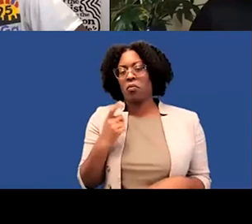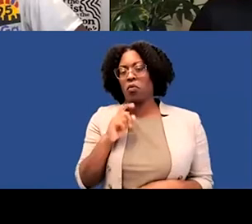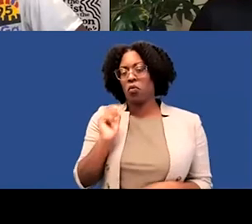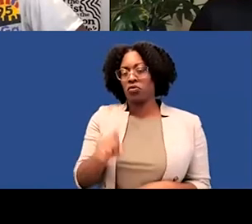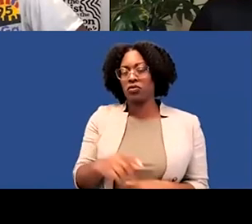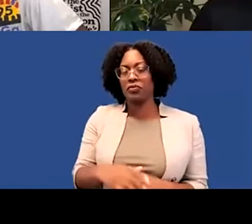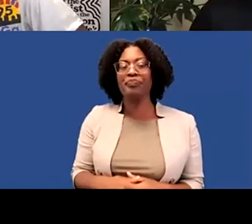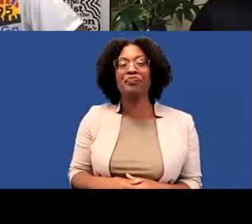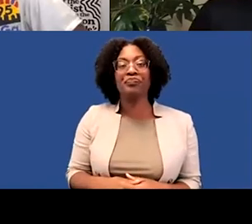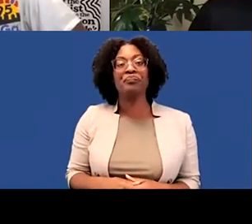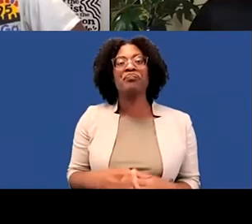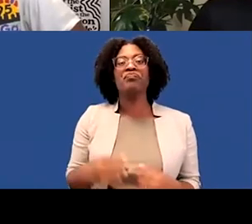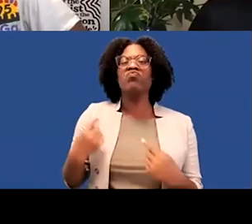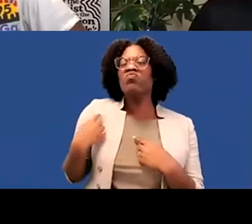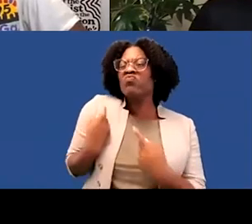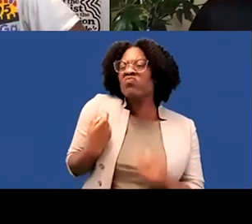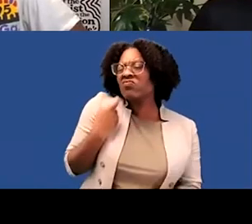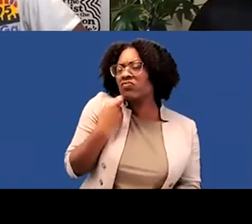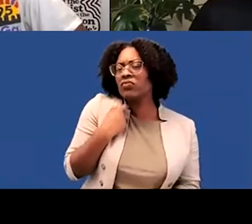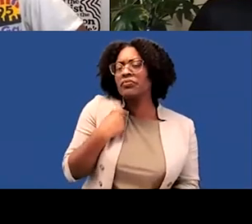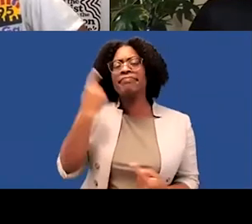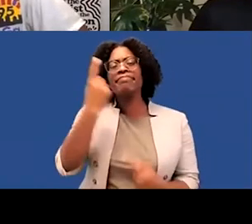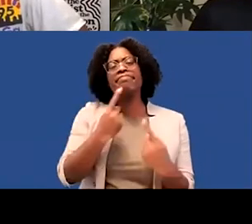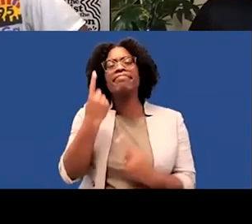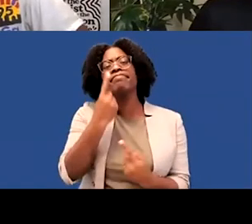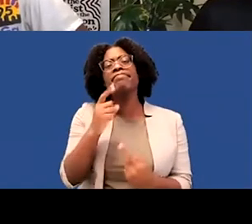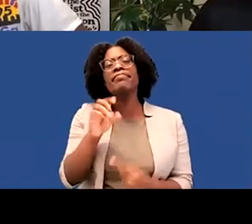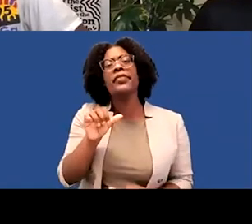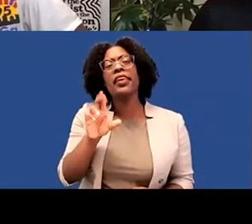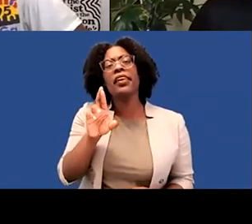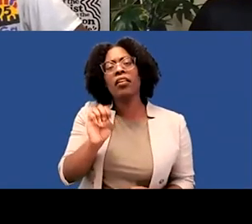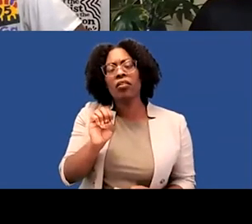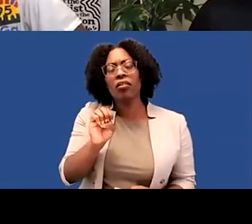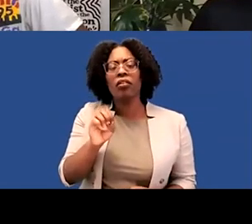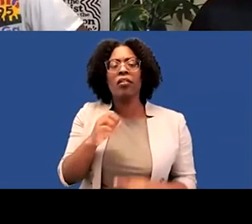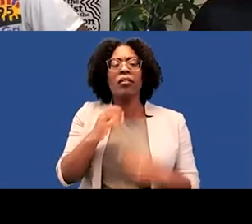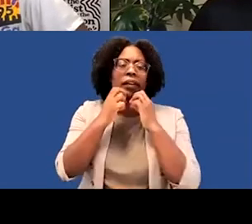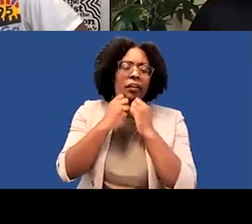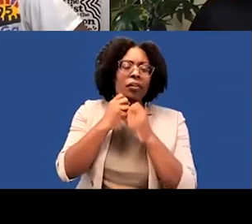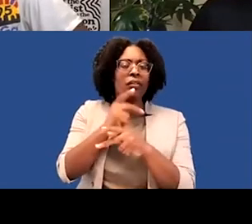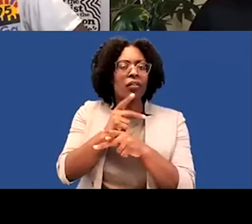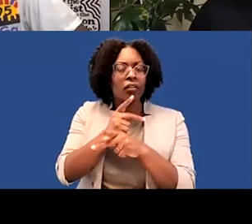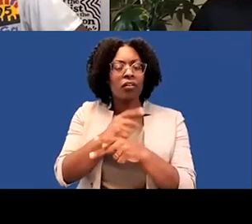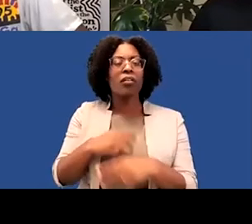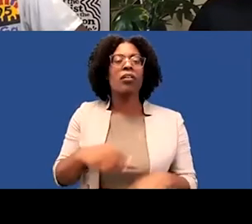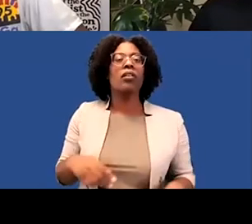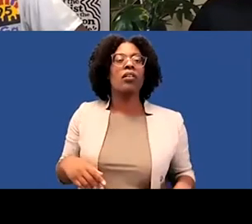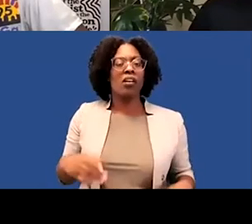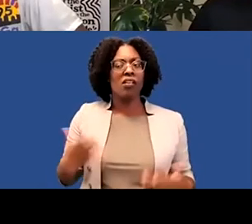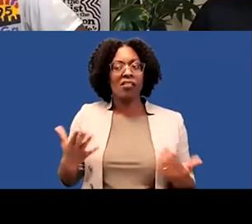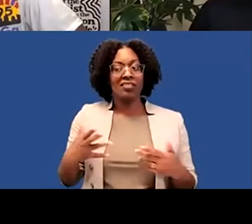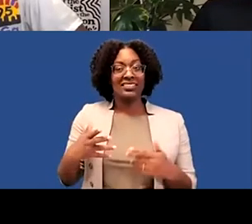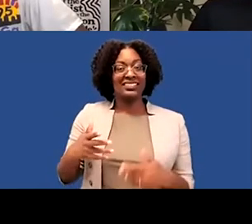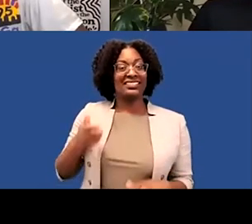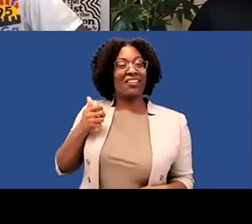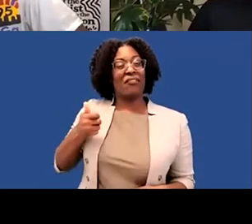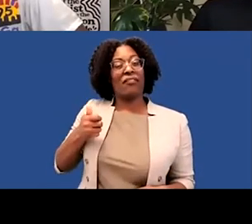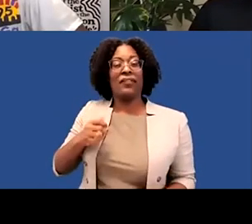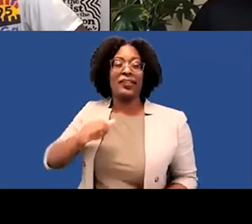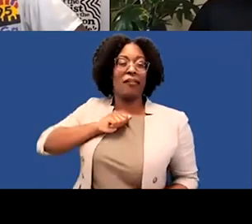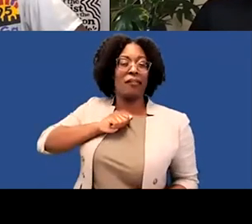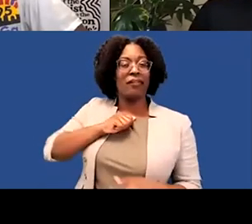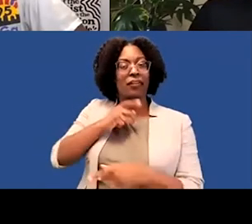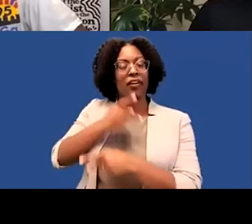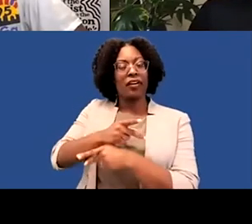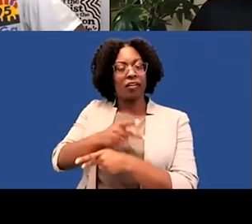our language and in our maybe kind of structures around self-care. And I wonder